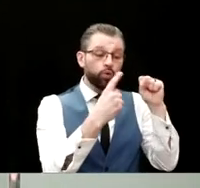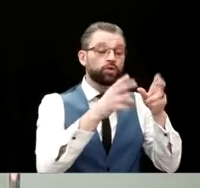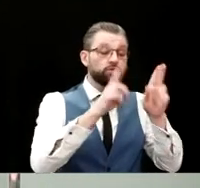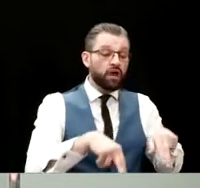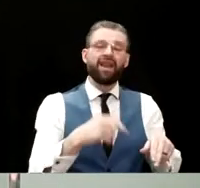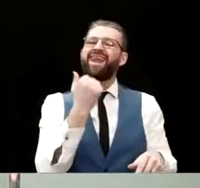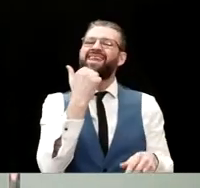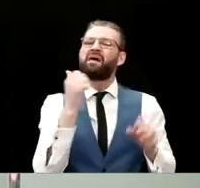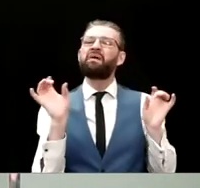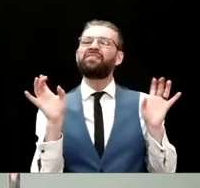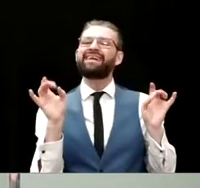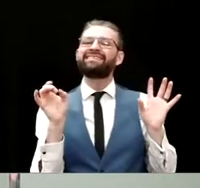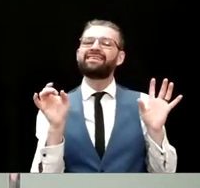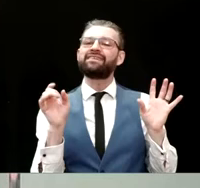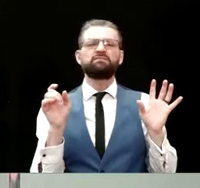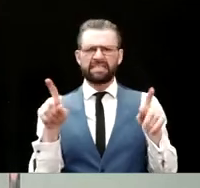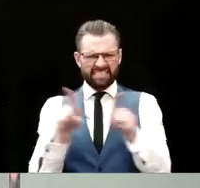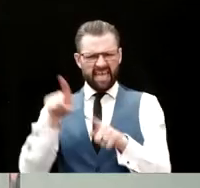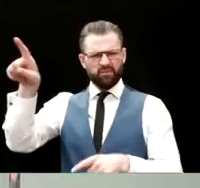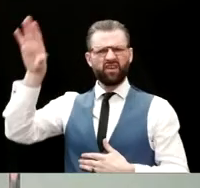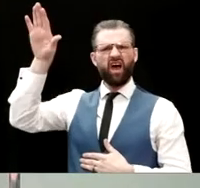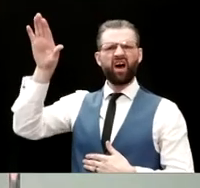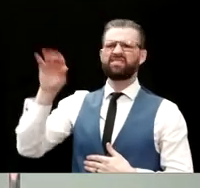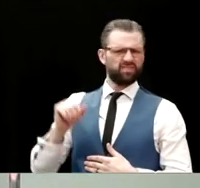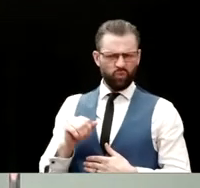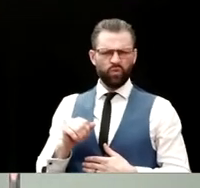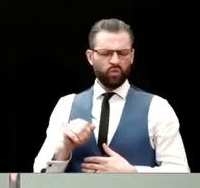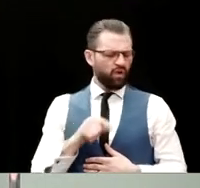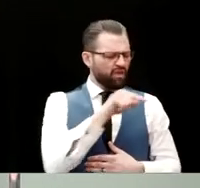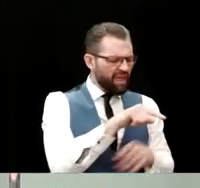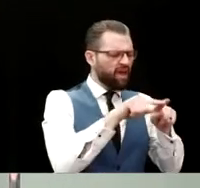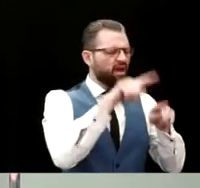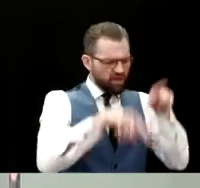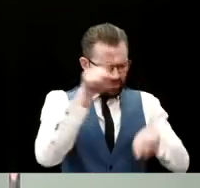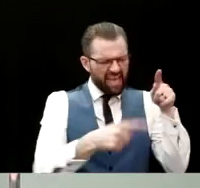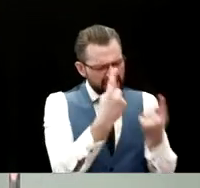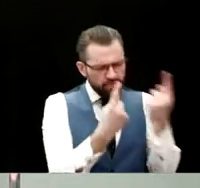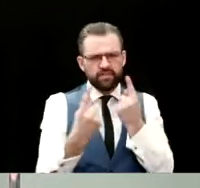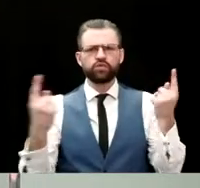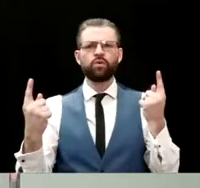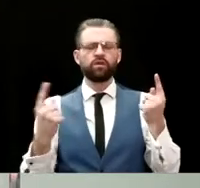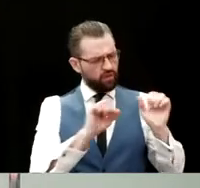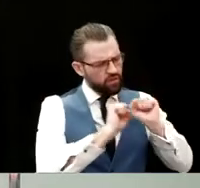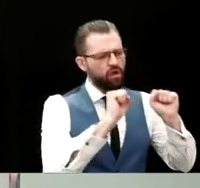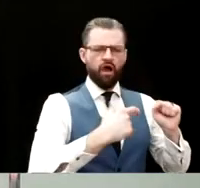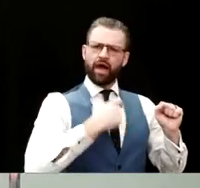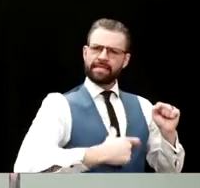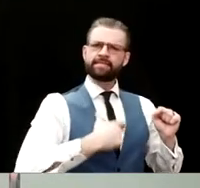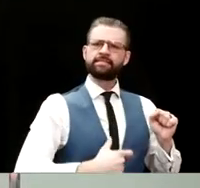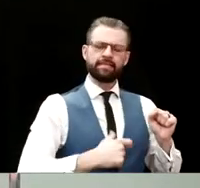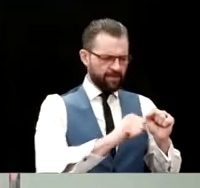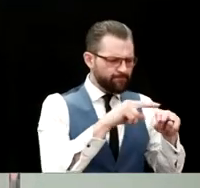as a Nazi regime often limited them to, but as an array of diverse individuals with their own